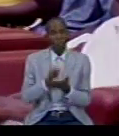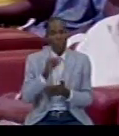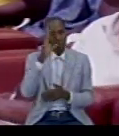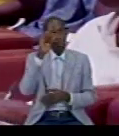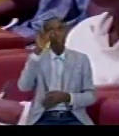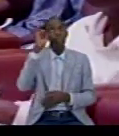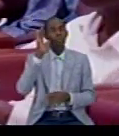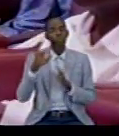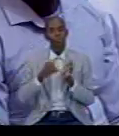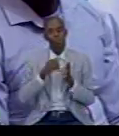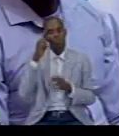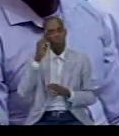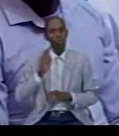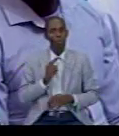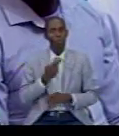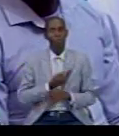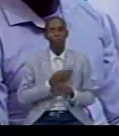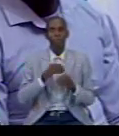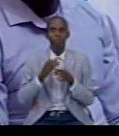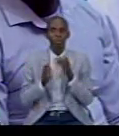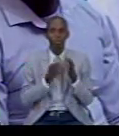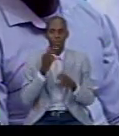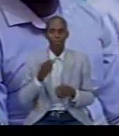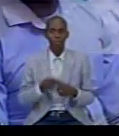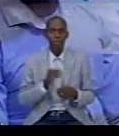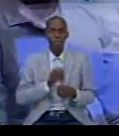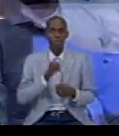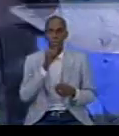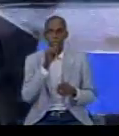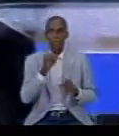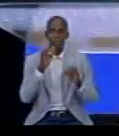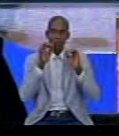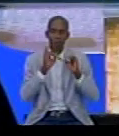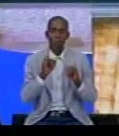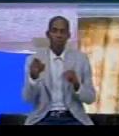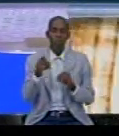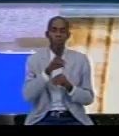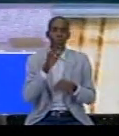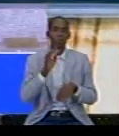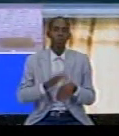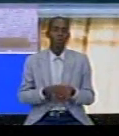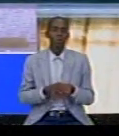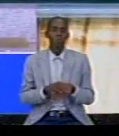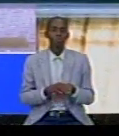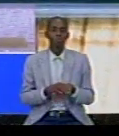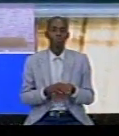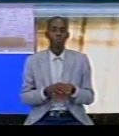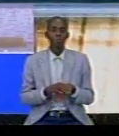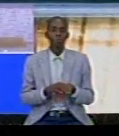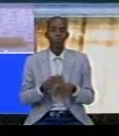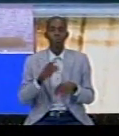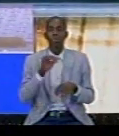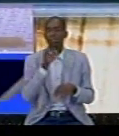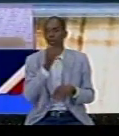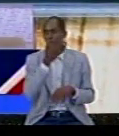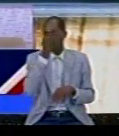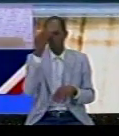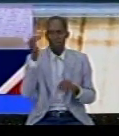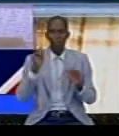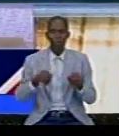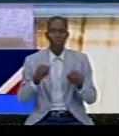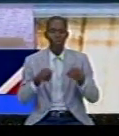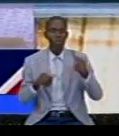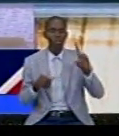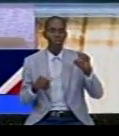for us in Jesus' name. I'm talking to you tonight. We're teaching on an unforgettable